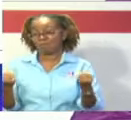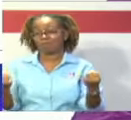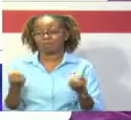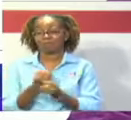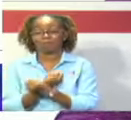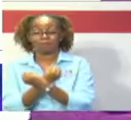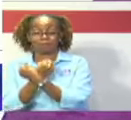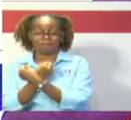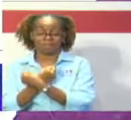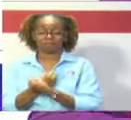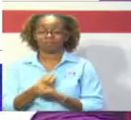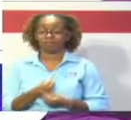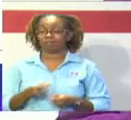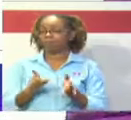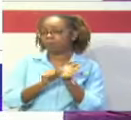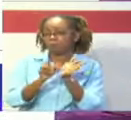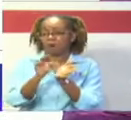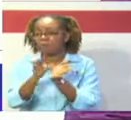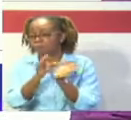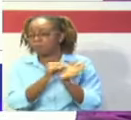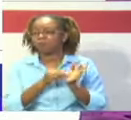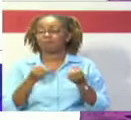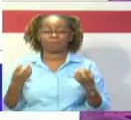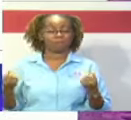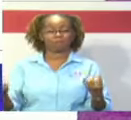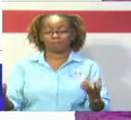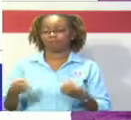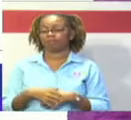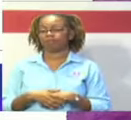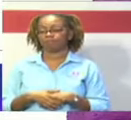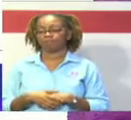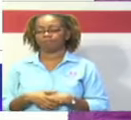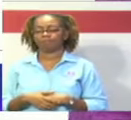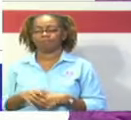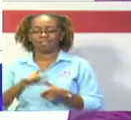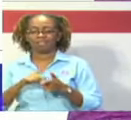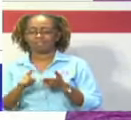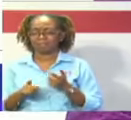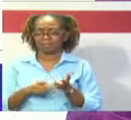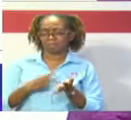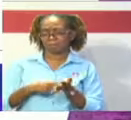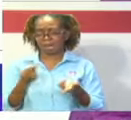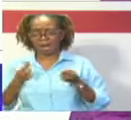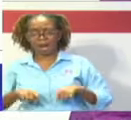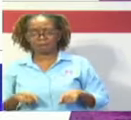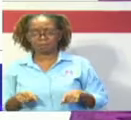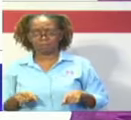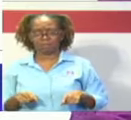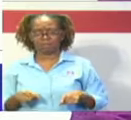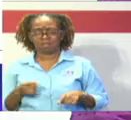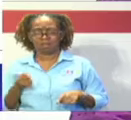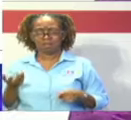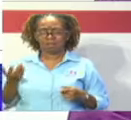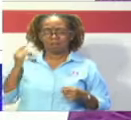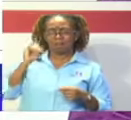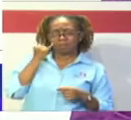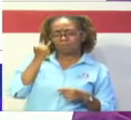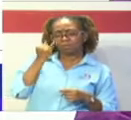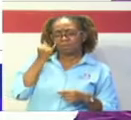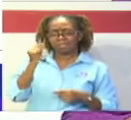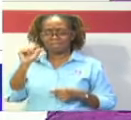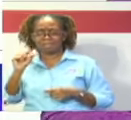Now, occasionally, during the copying of that virus, you get mistakes being made, and those mistakes are called mutations.